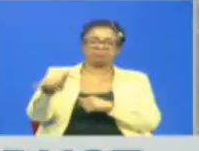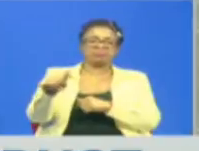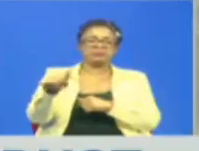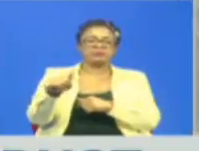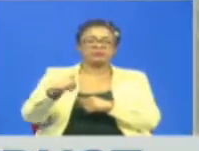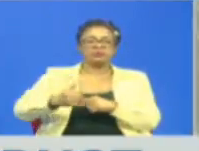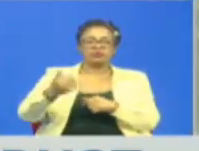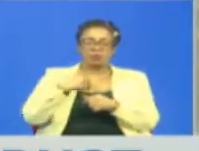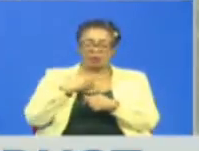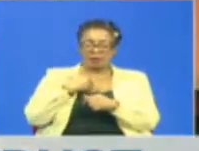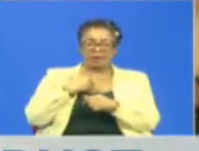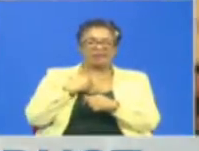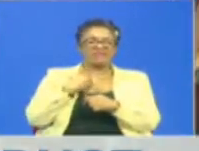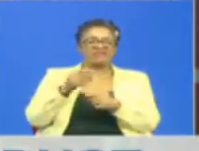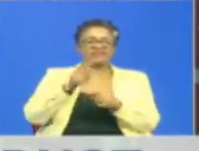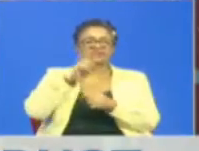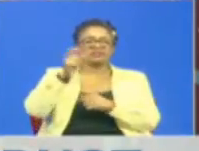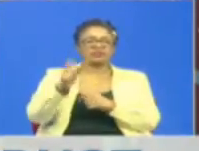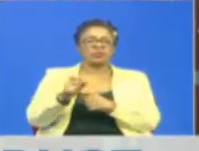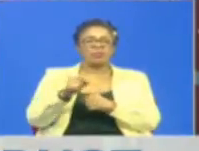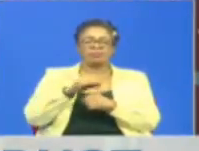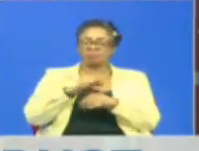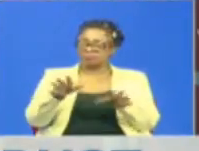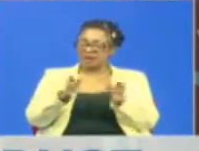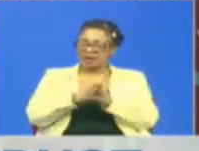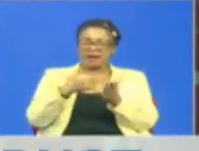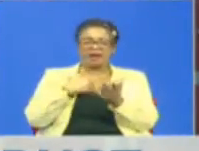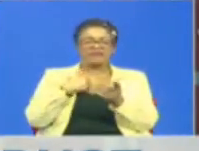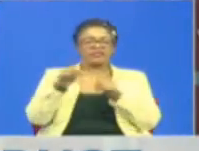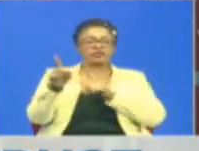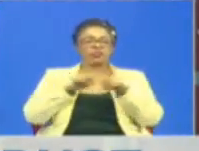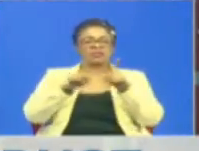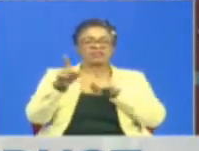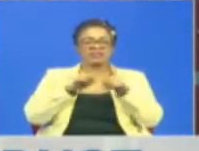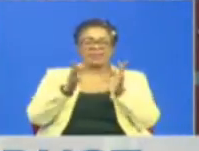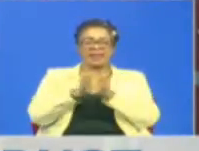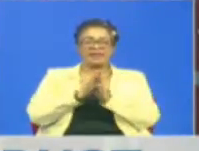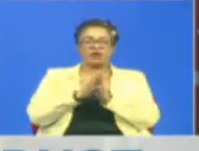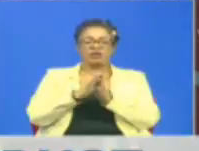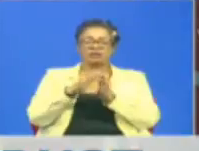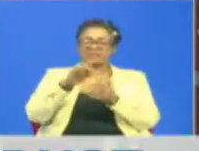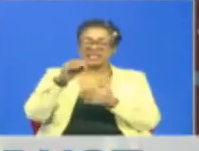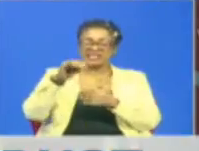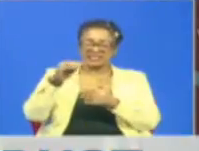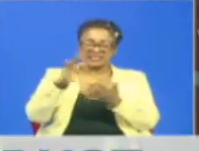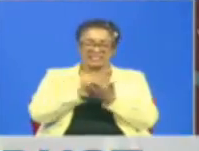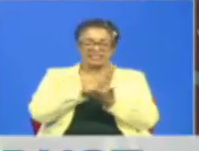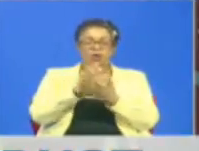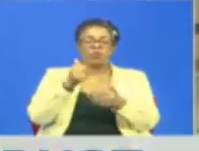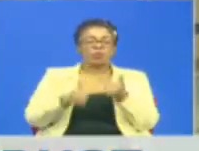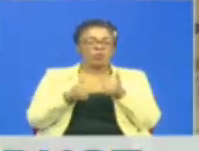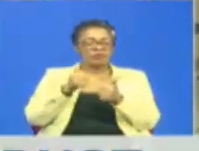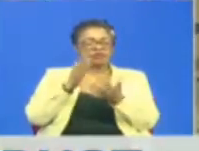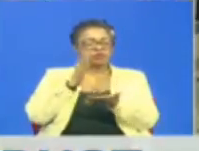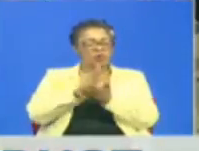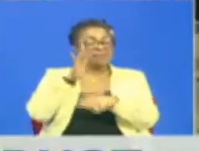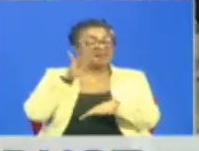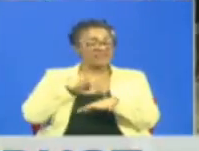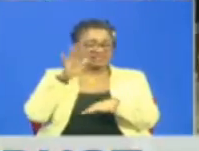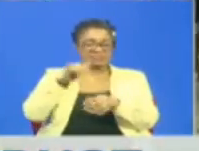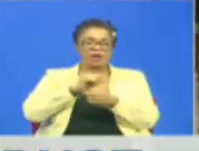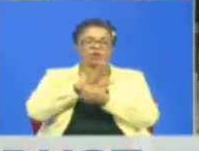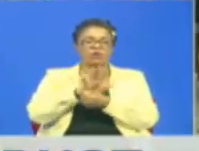spur intra-regional trade and revive the tourism and hospitality sectors which have been hardest hit by the